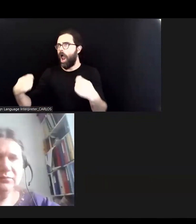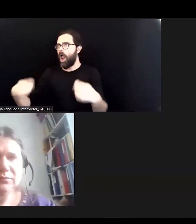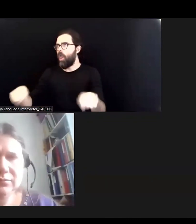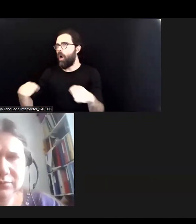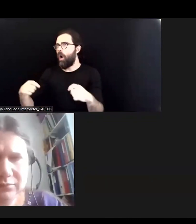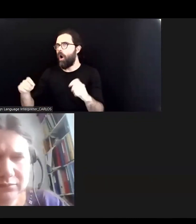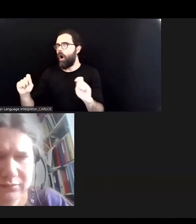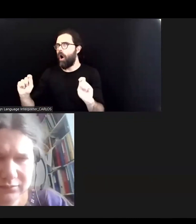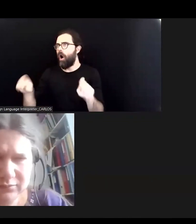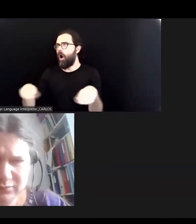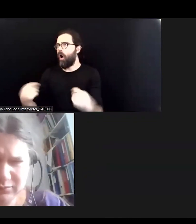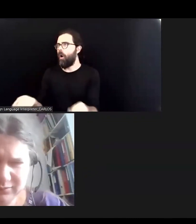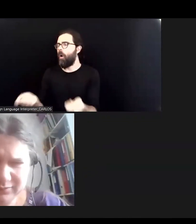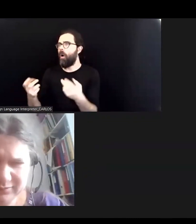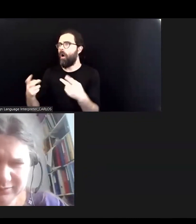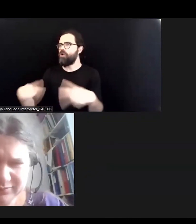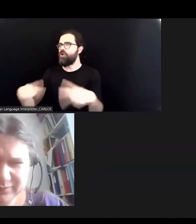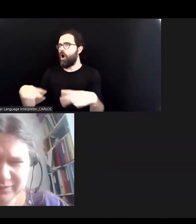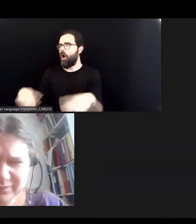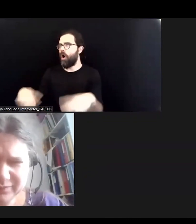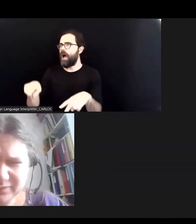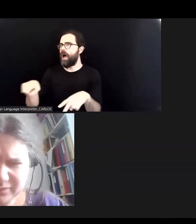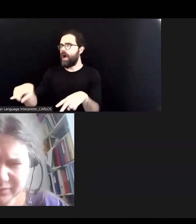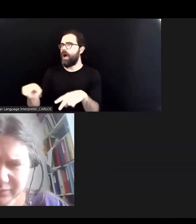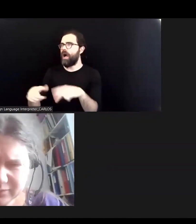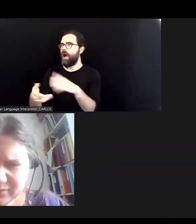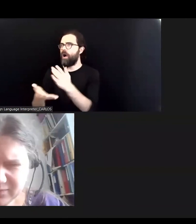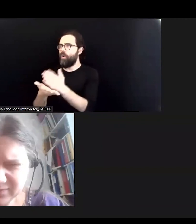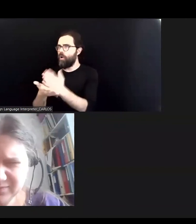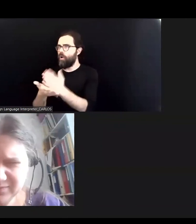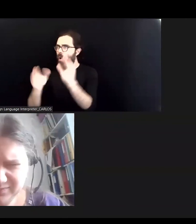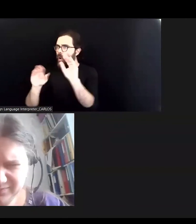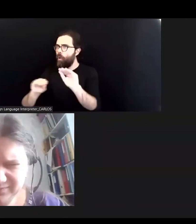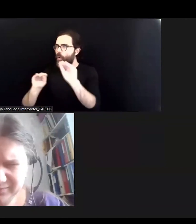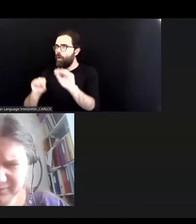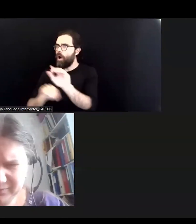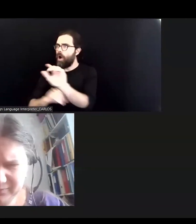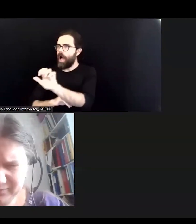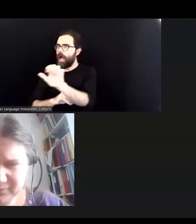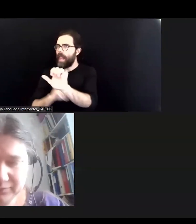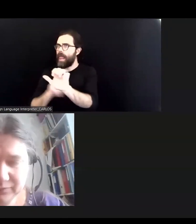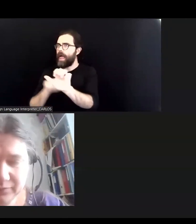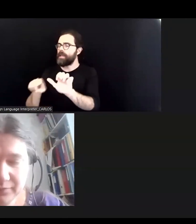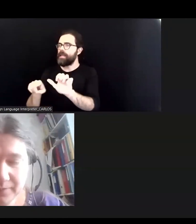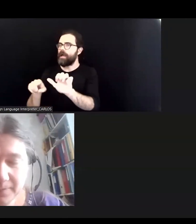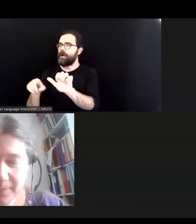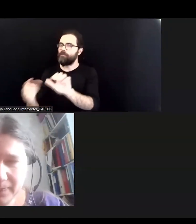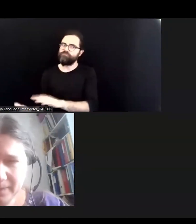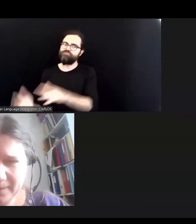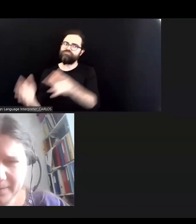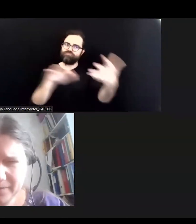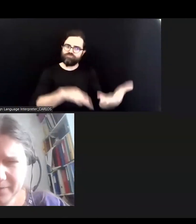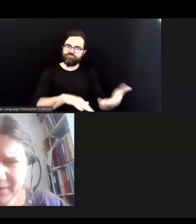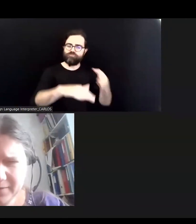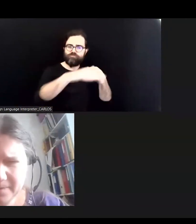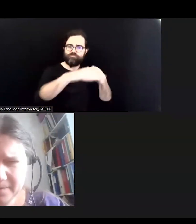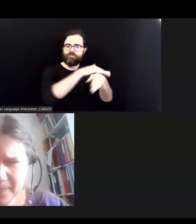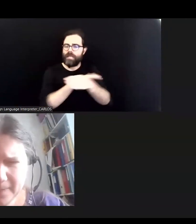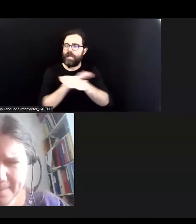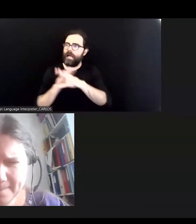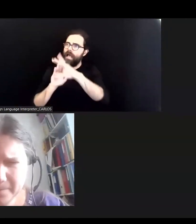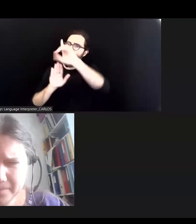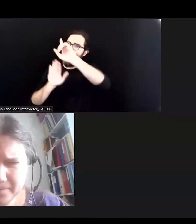requirements, and then a couple of additions in the EN from clauses 5, 6, 7, and 12. So, but those are